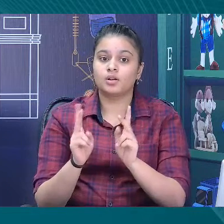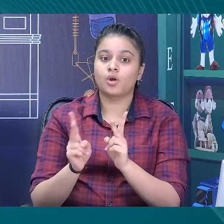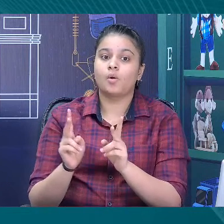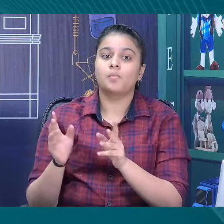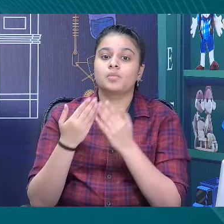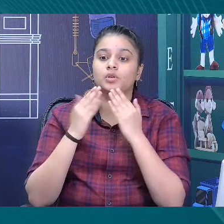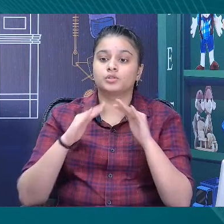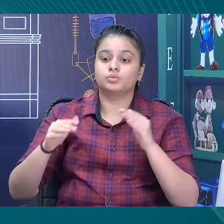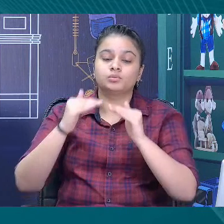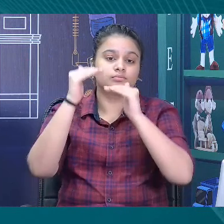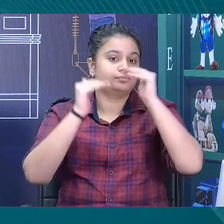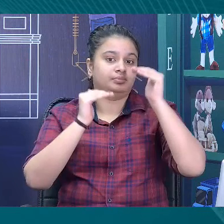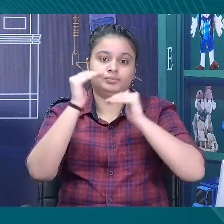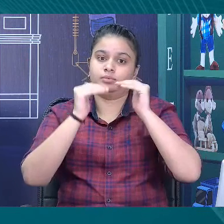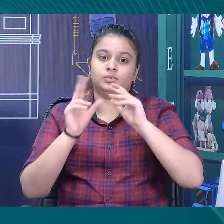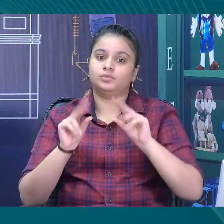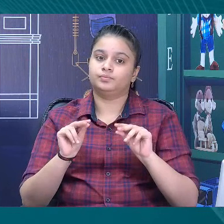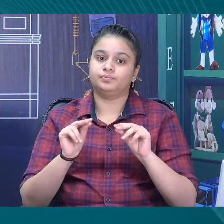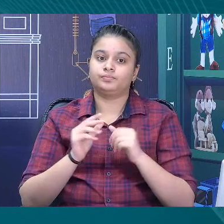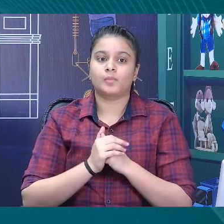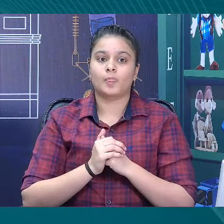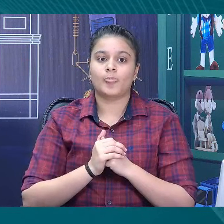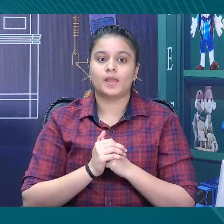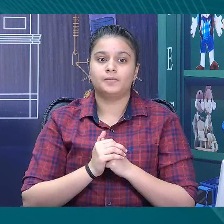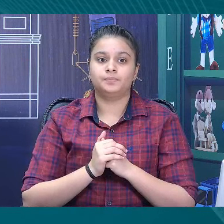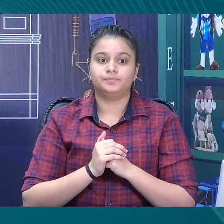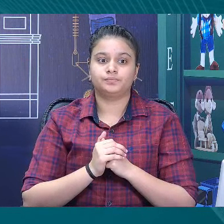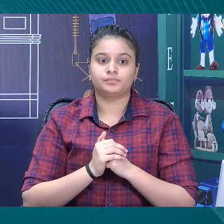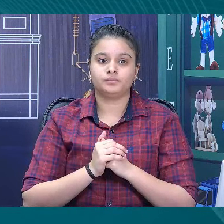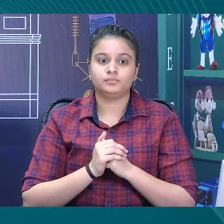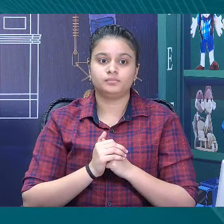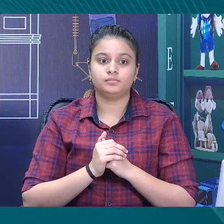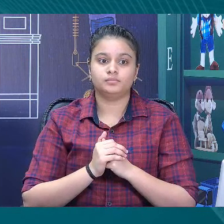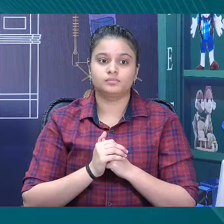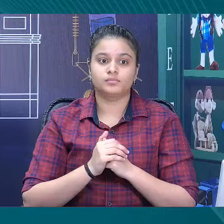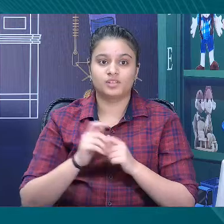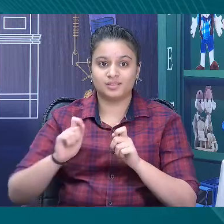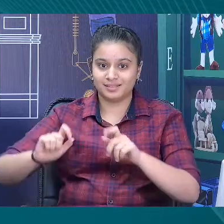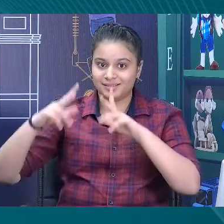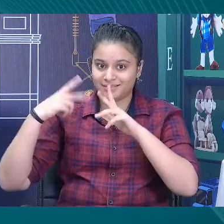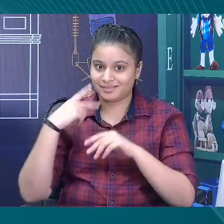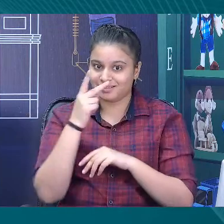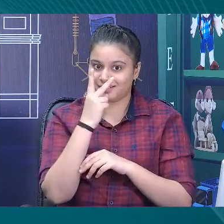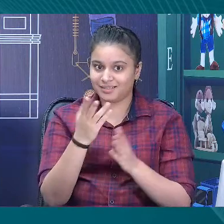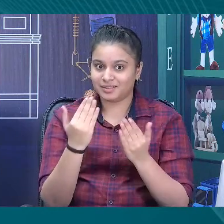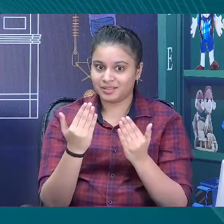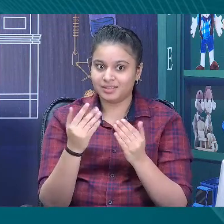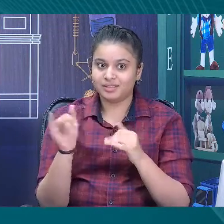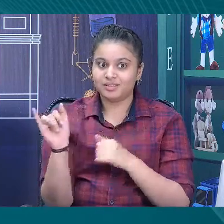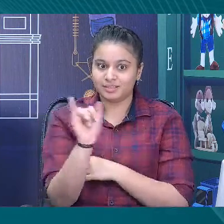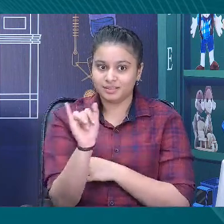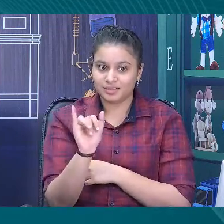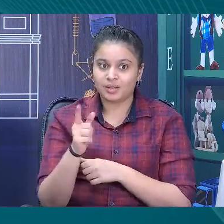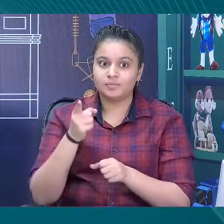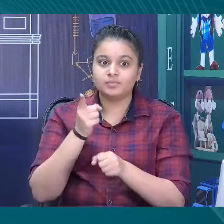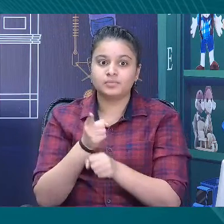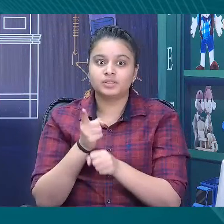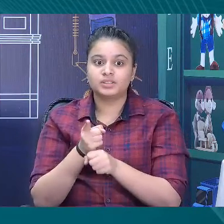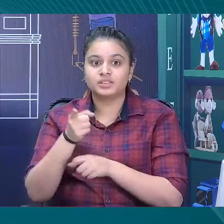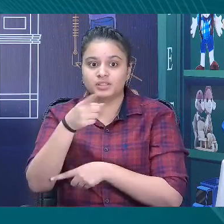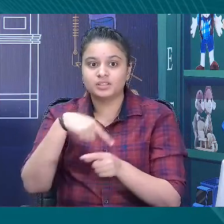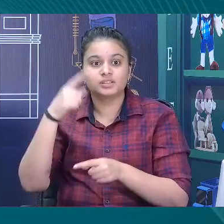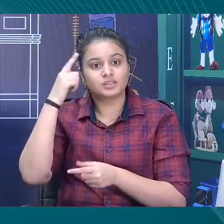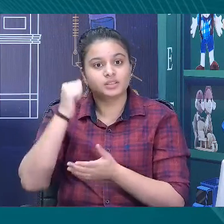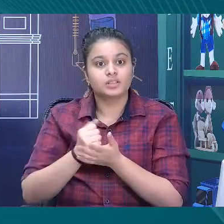way discriminated. And we can see the same in the slide as well, ma'am, that, how teacher ensures,